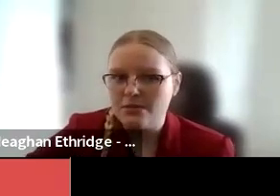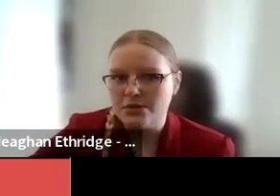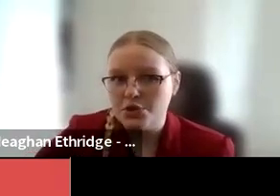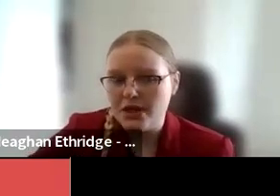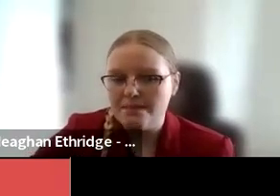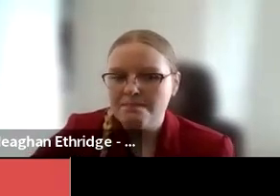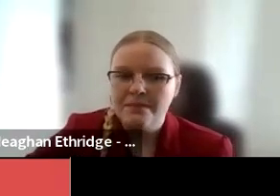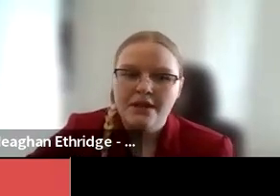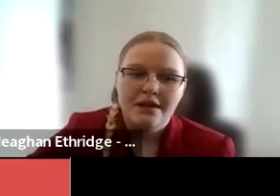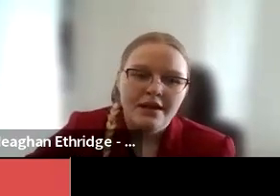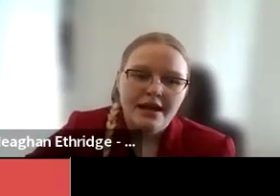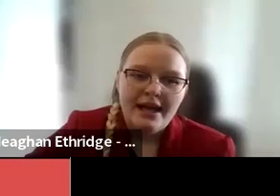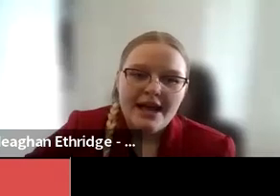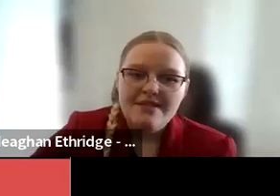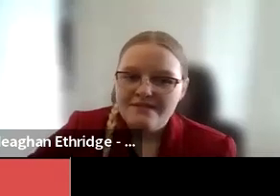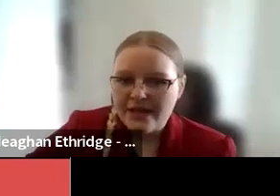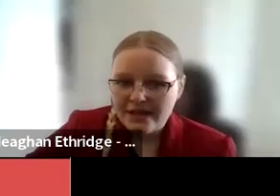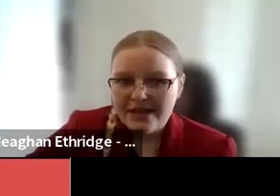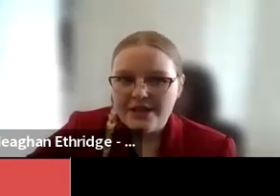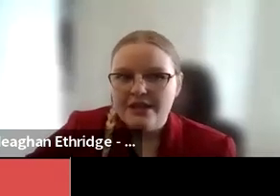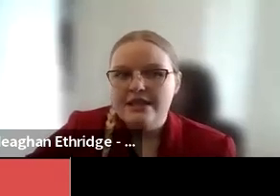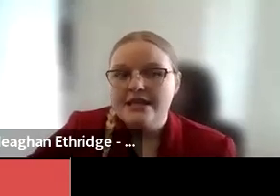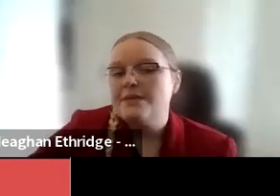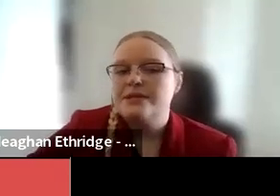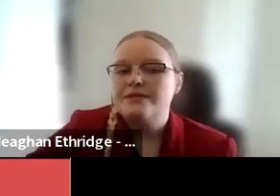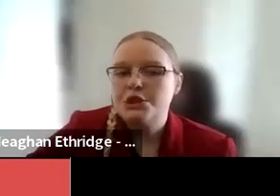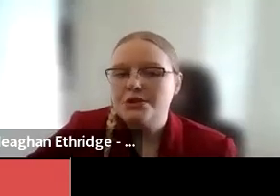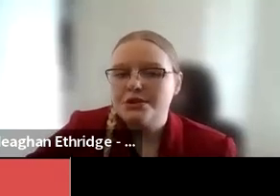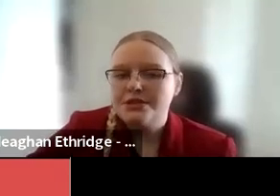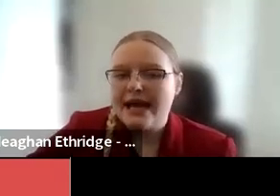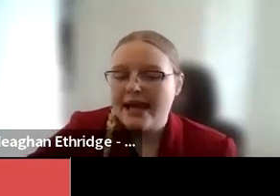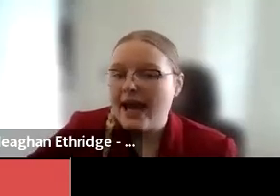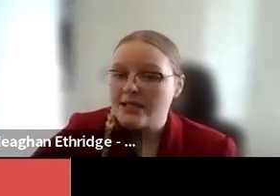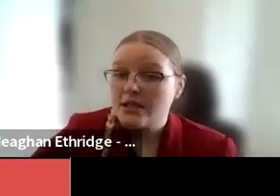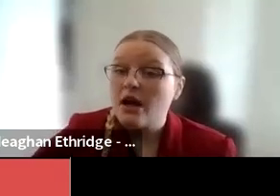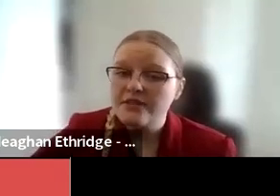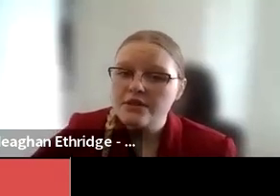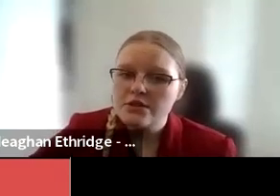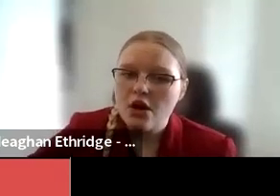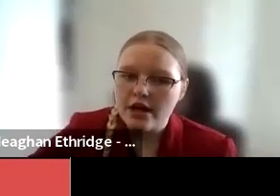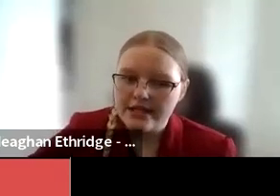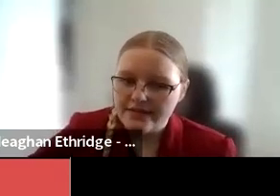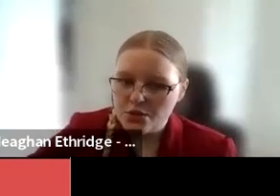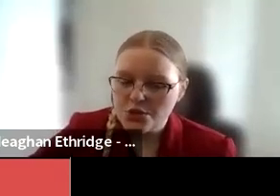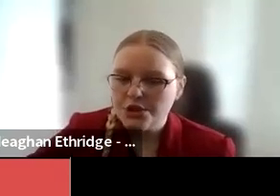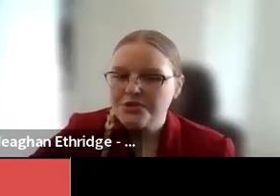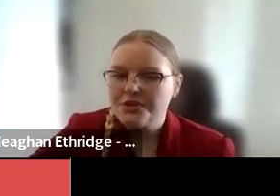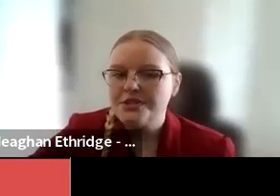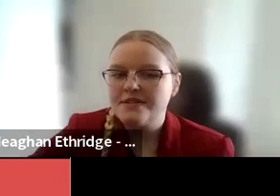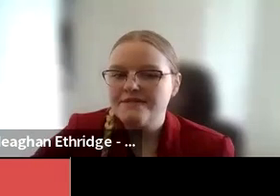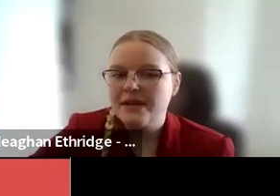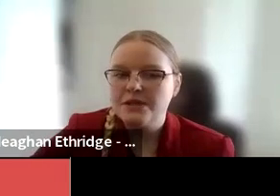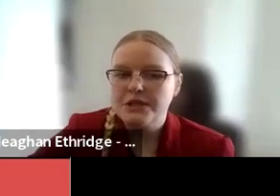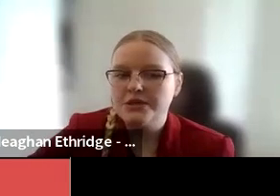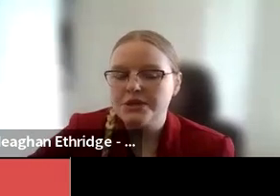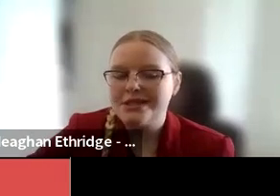becomes available to them. And then finally, the types of shelters that CAS covers are individual